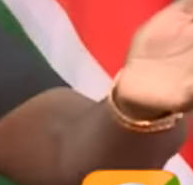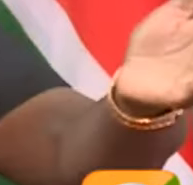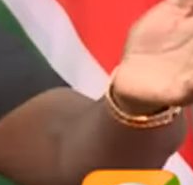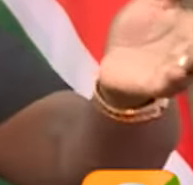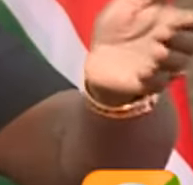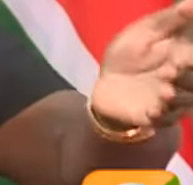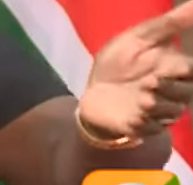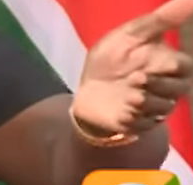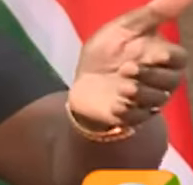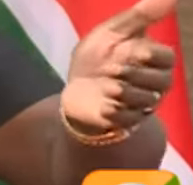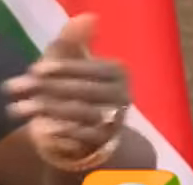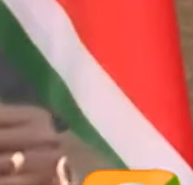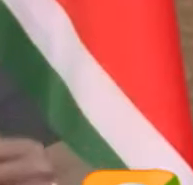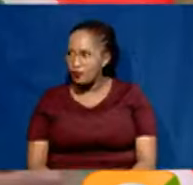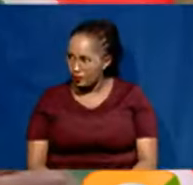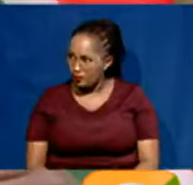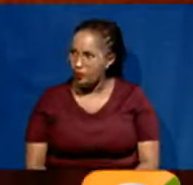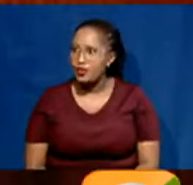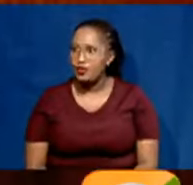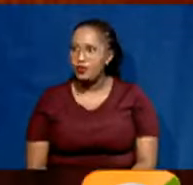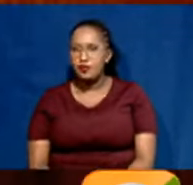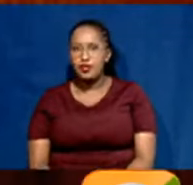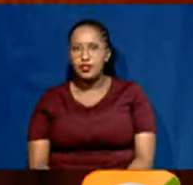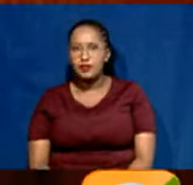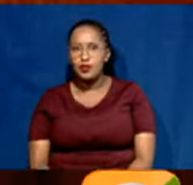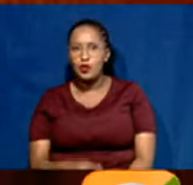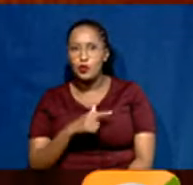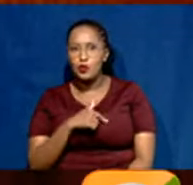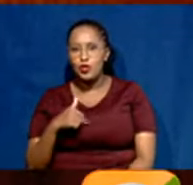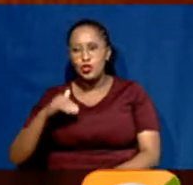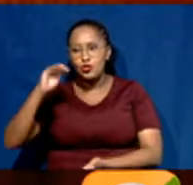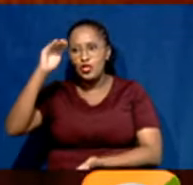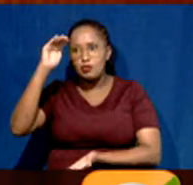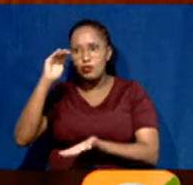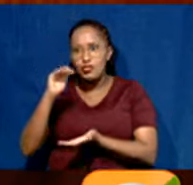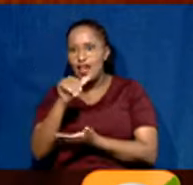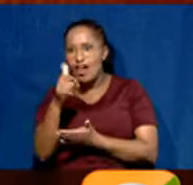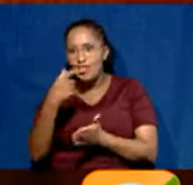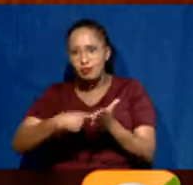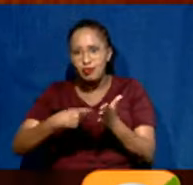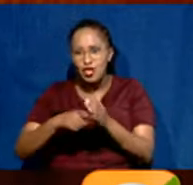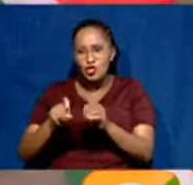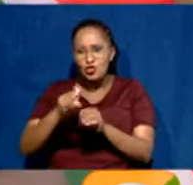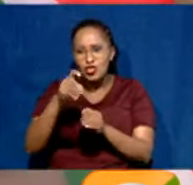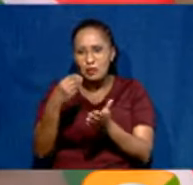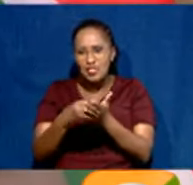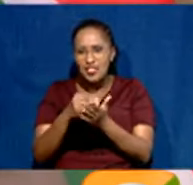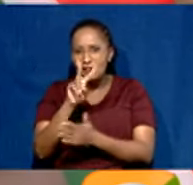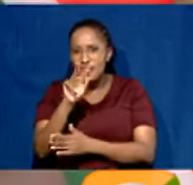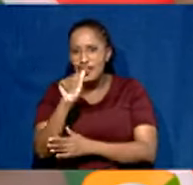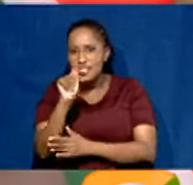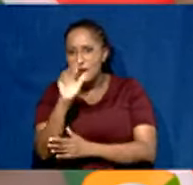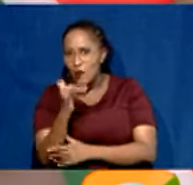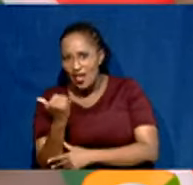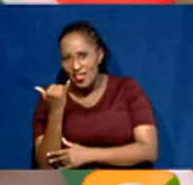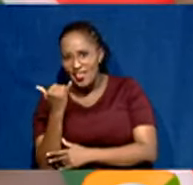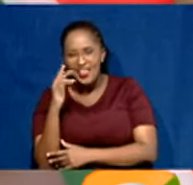kweli. Tumeongeza bei ya VAT, lakini tumepunguza ushuru zingine. Mm-hmm. Tunaongeza bei ya VAT kwa sababu gani?